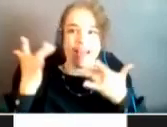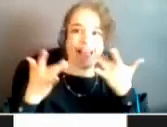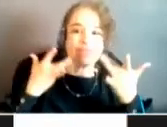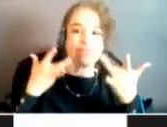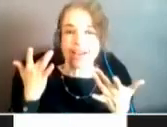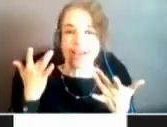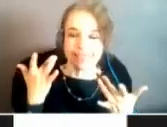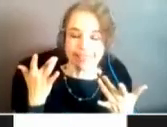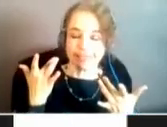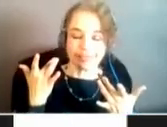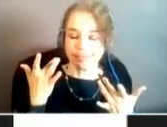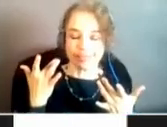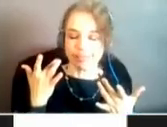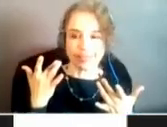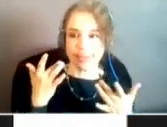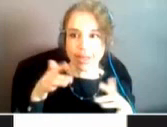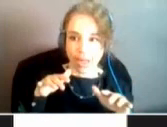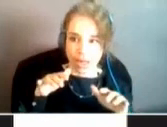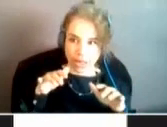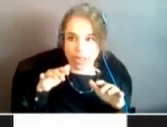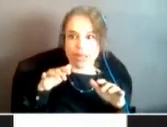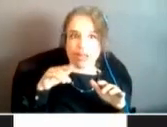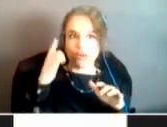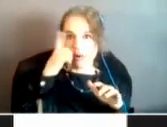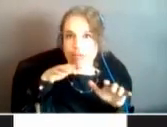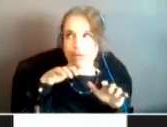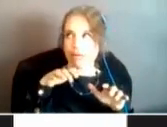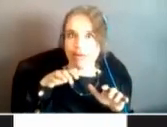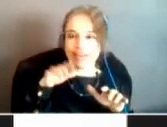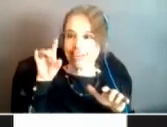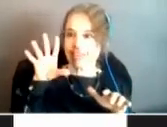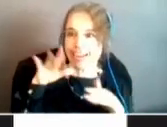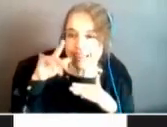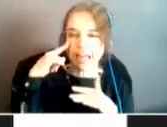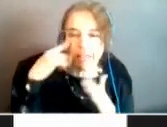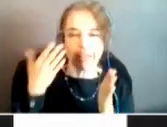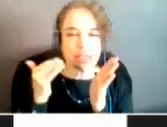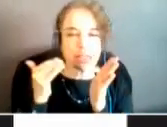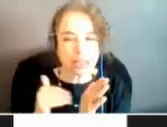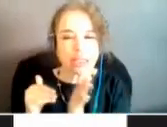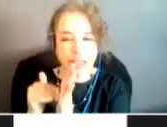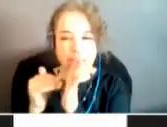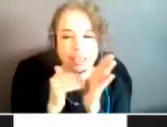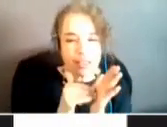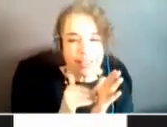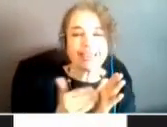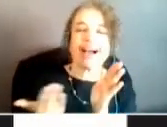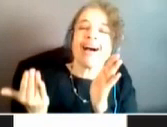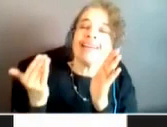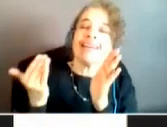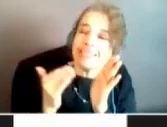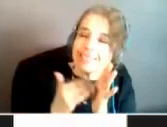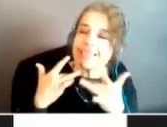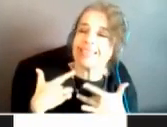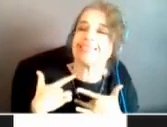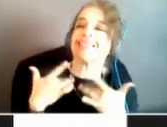about it. You look glum and gloomy. And I think, again, that again is a sense